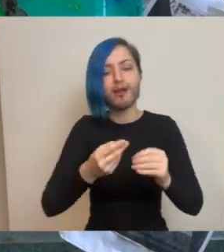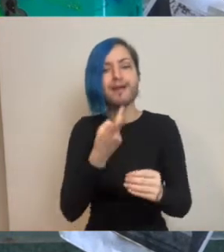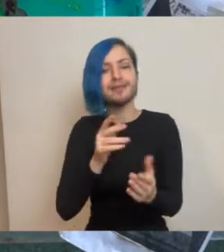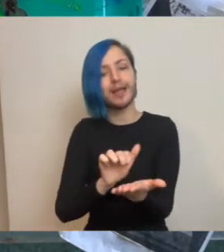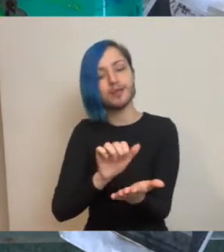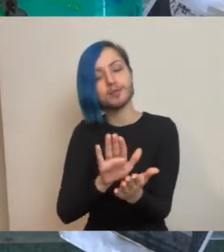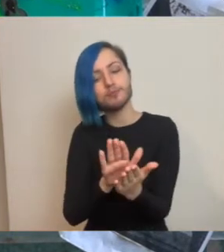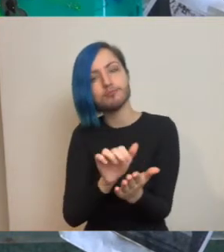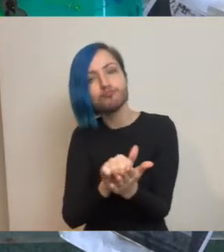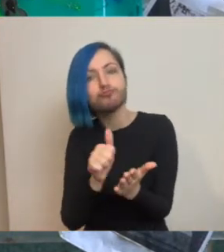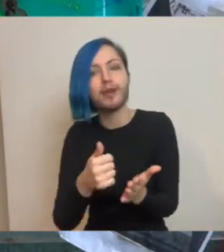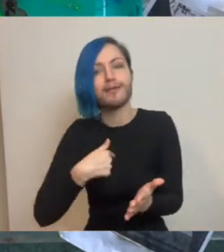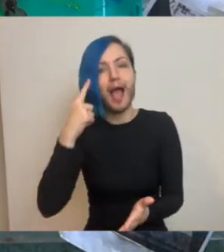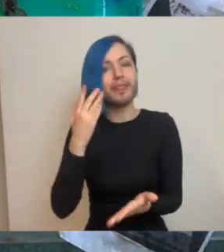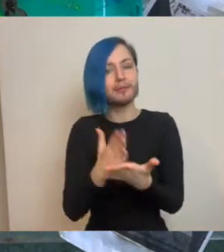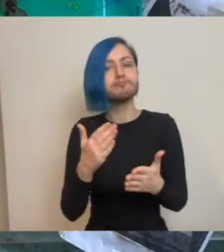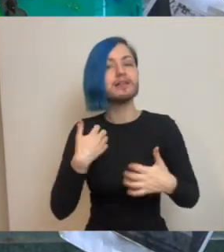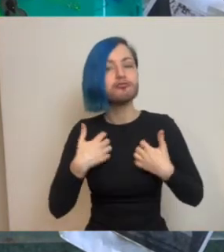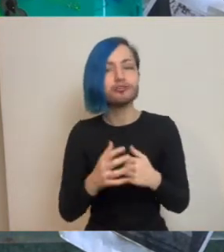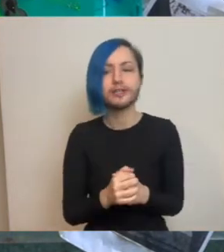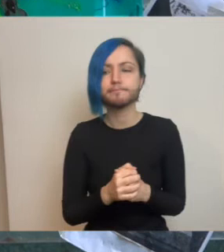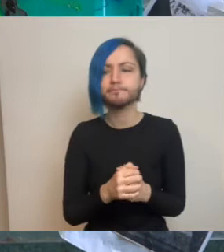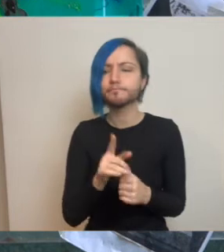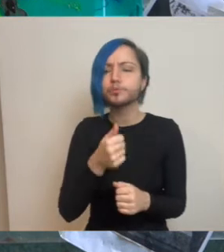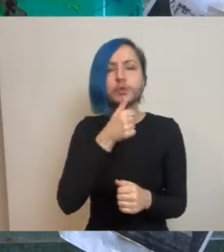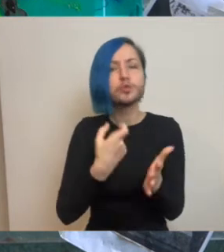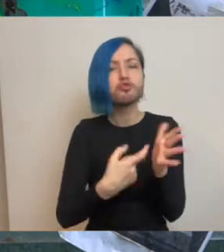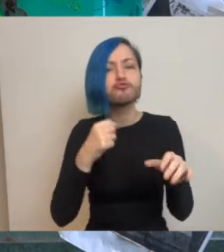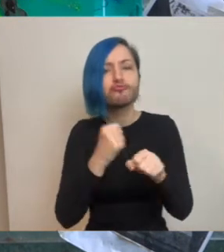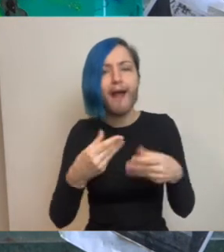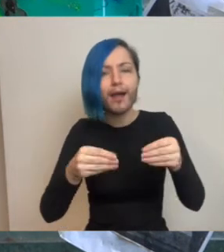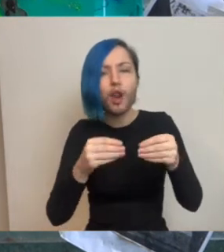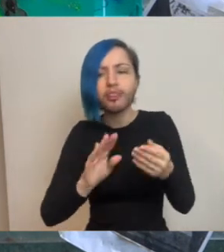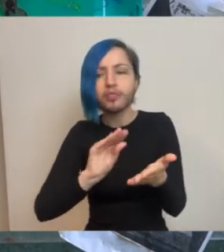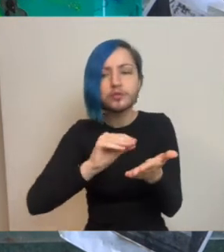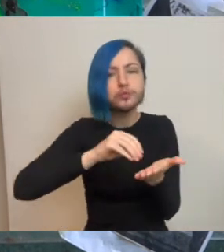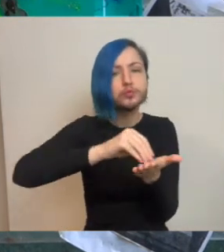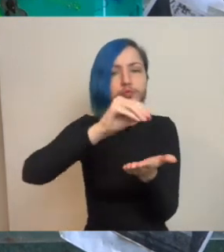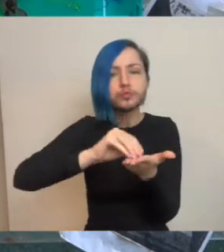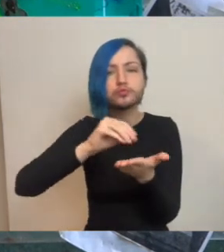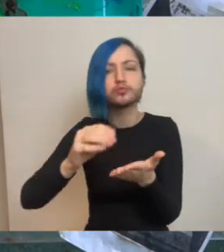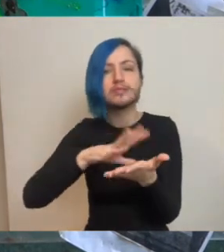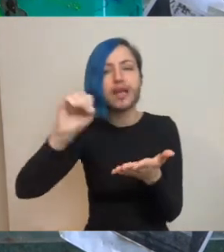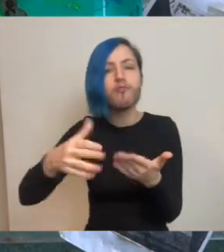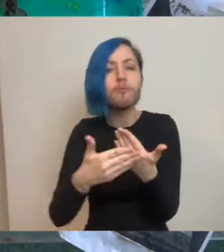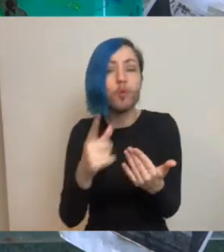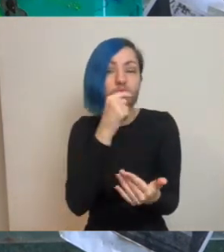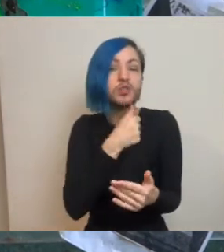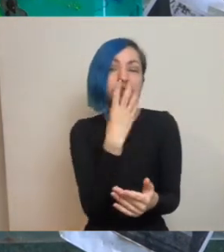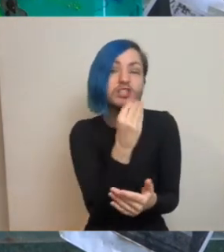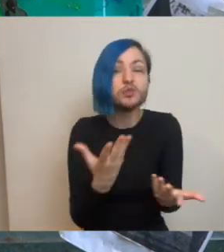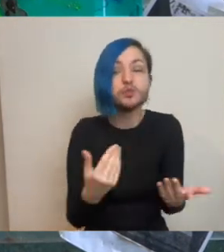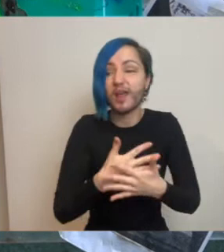I might use a little rag to take off some more of this here. You can use tissue or anything else.